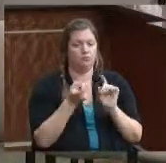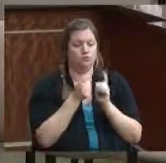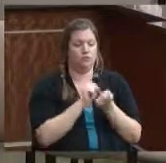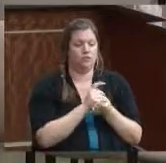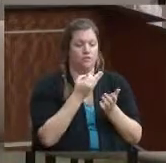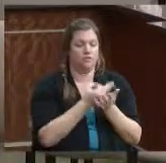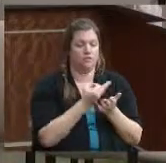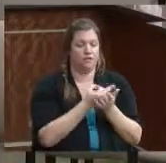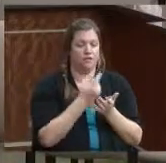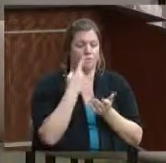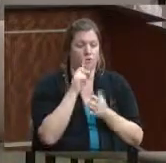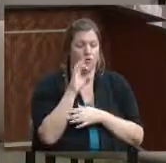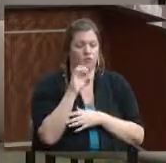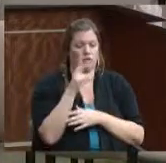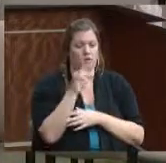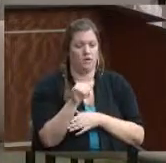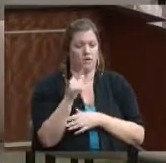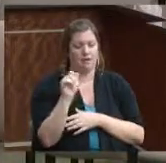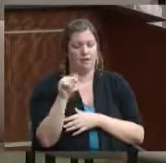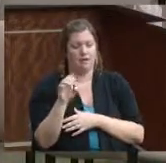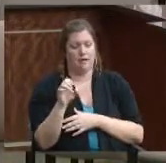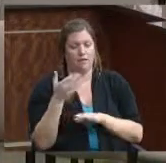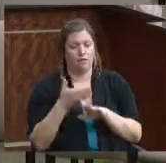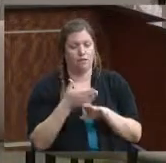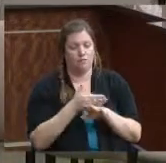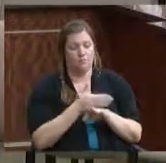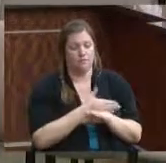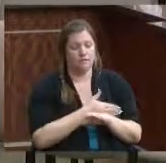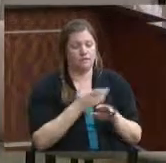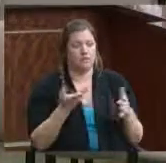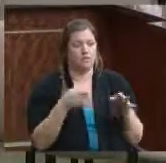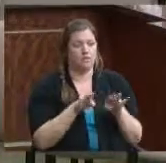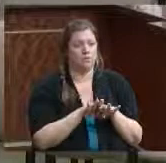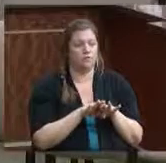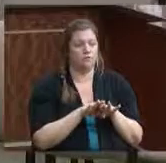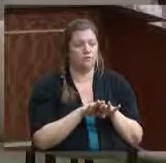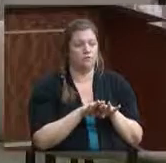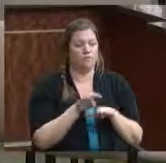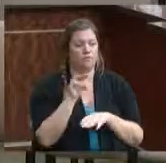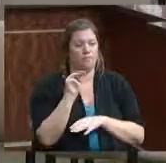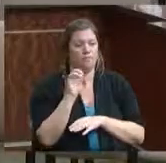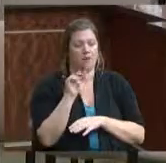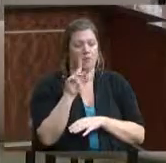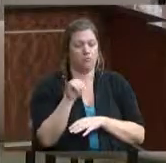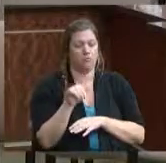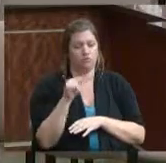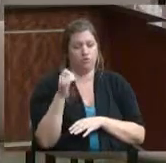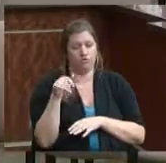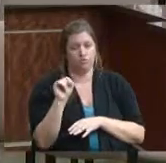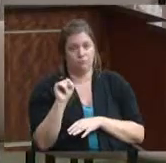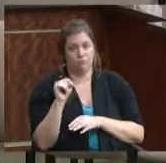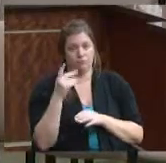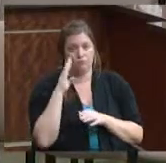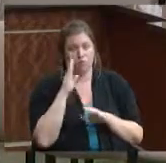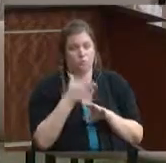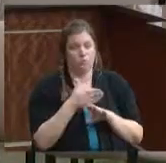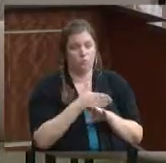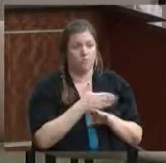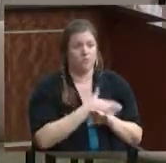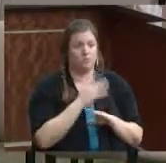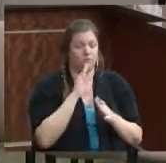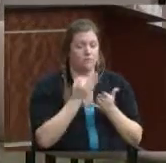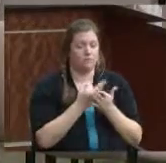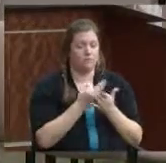in funding for Cherry Lane improvements, and the closeout of Little Montgomery Street improvements, with those funds